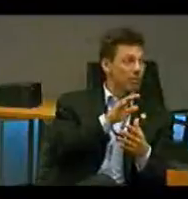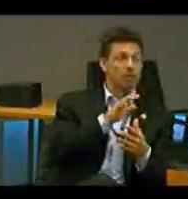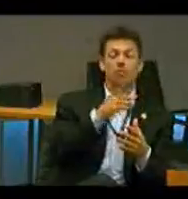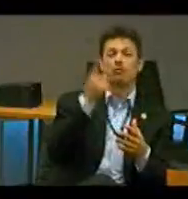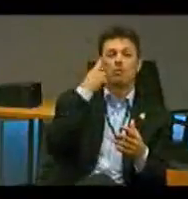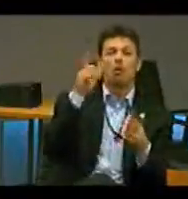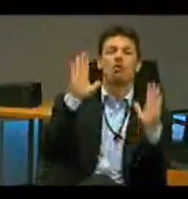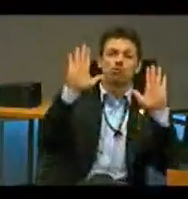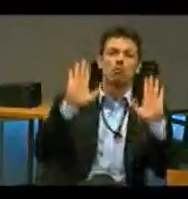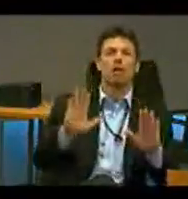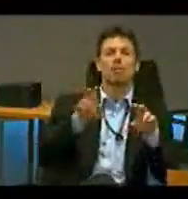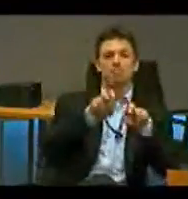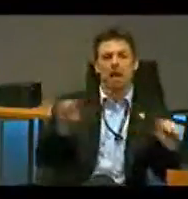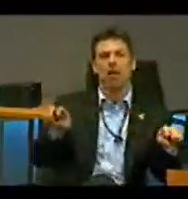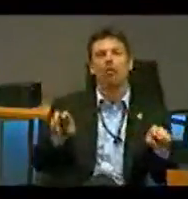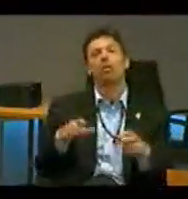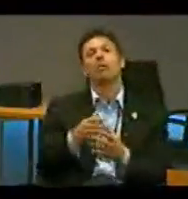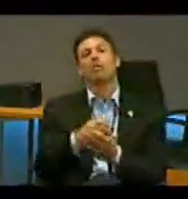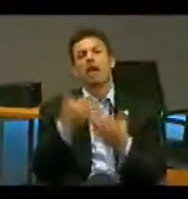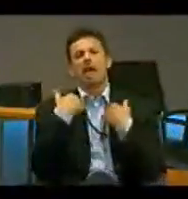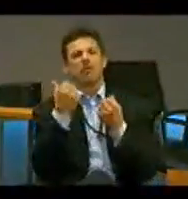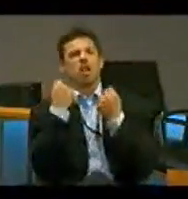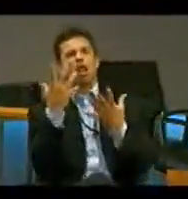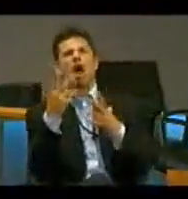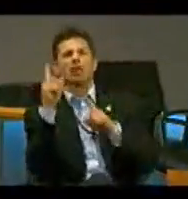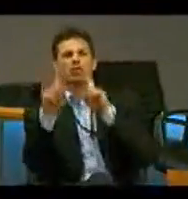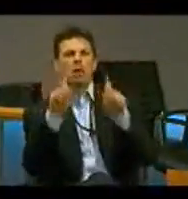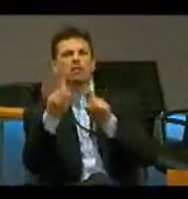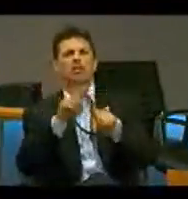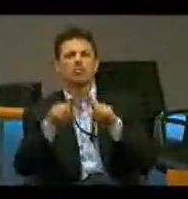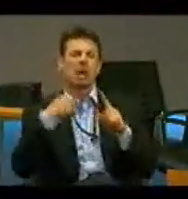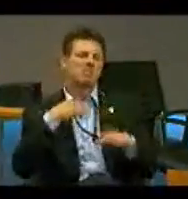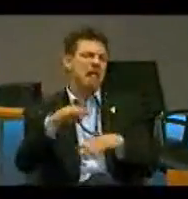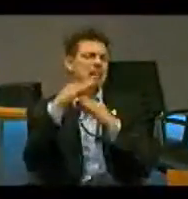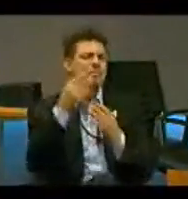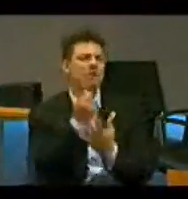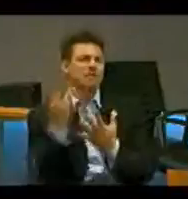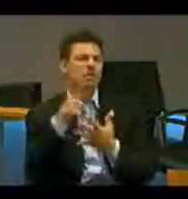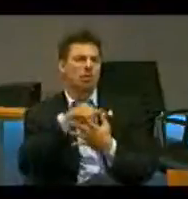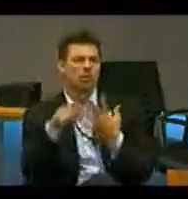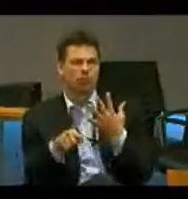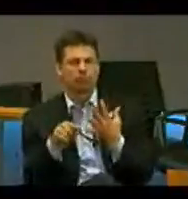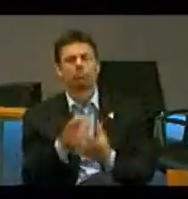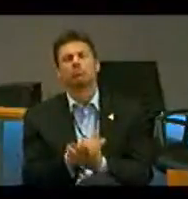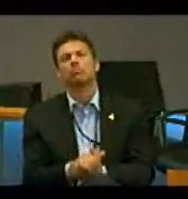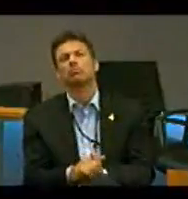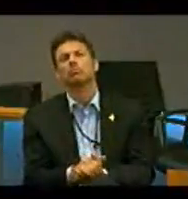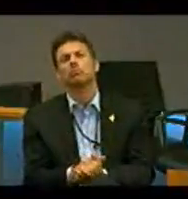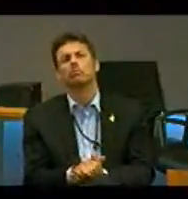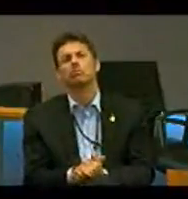panel. Got a lot of questions, but I'll limit myself to a couple.